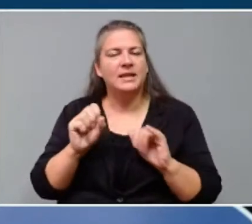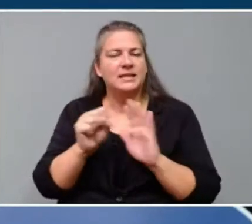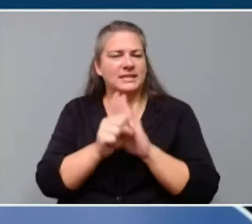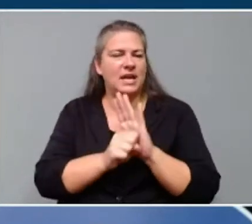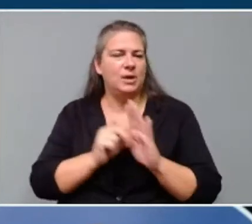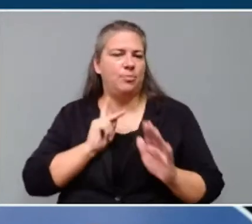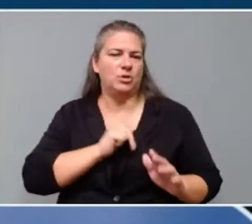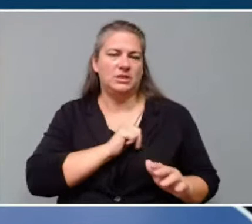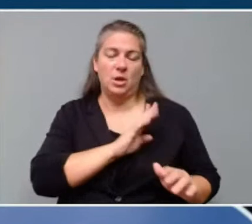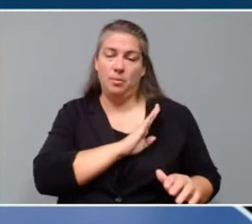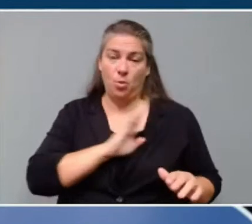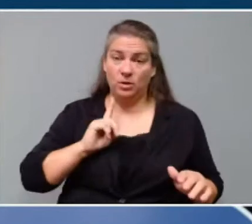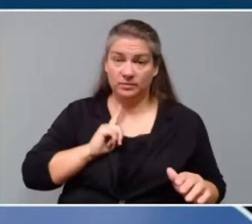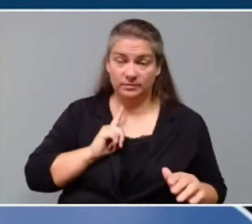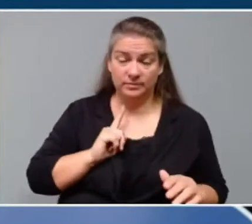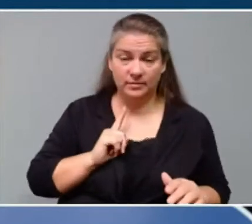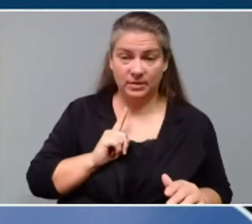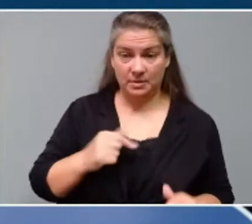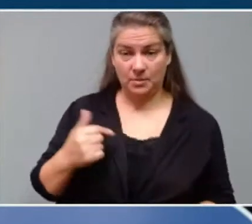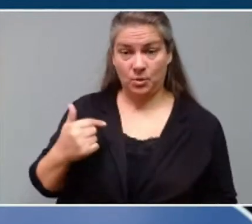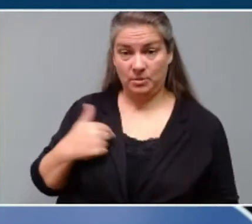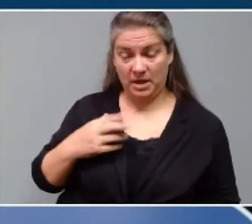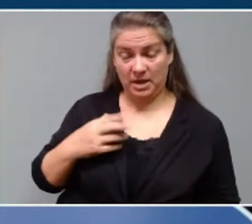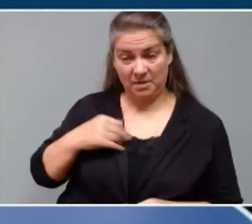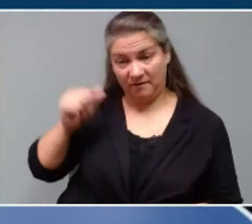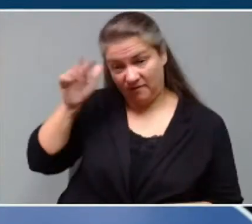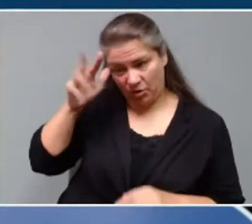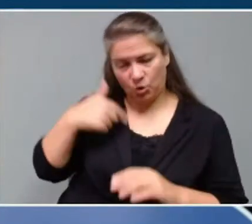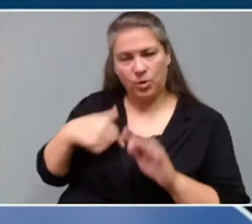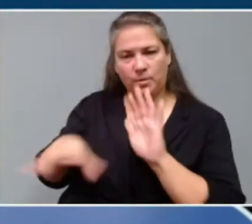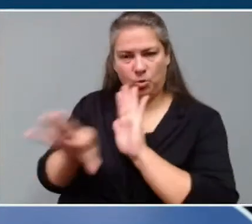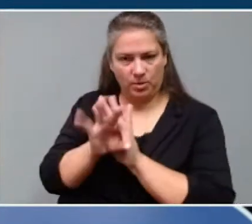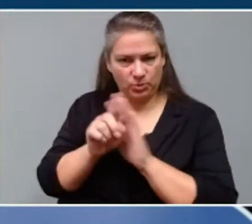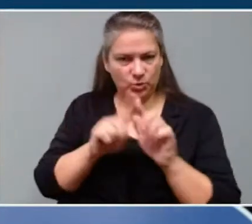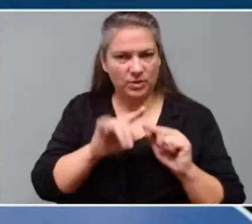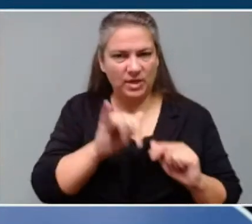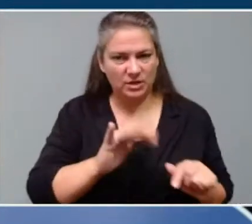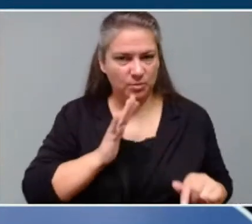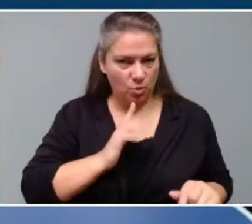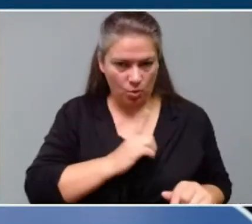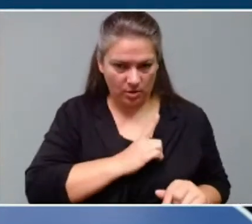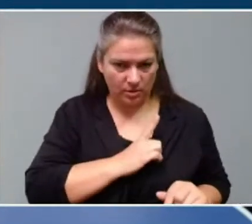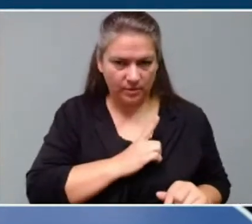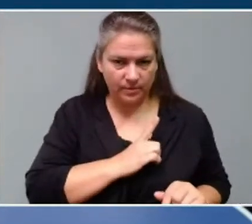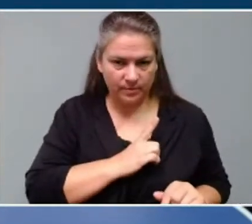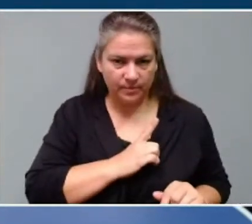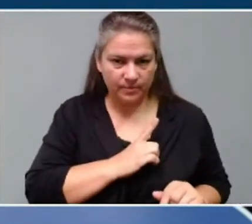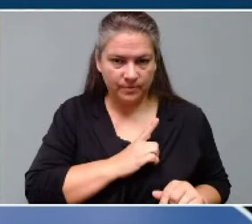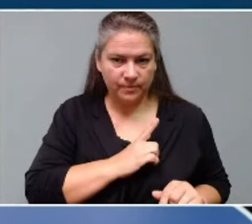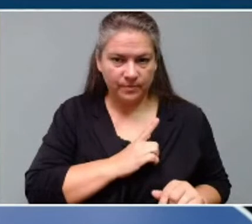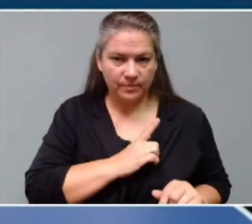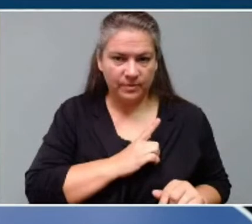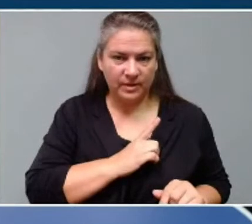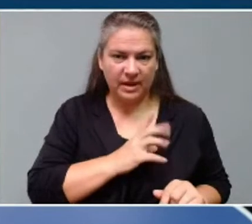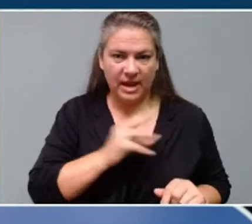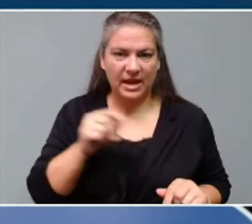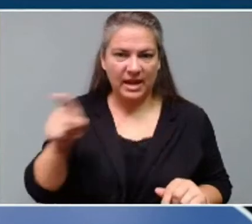a post that both I and my father appointed him to, and in which he